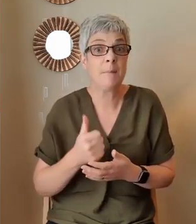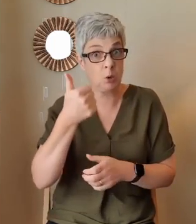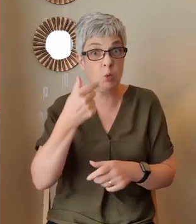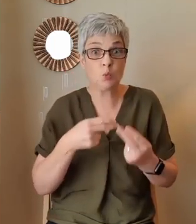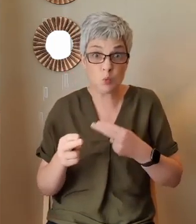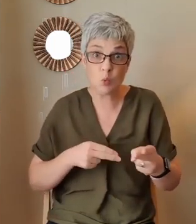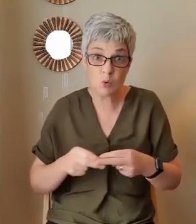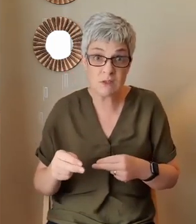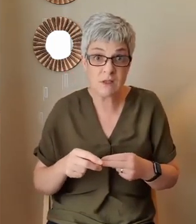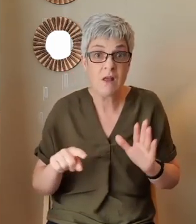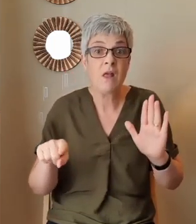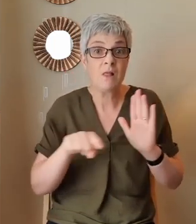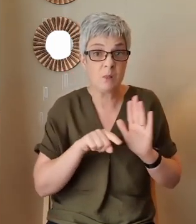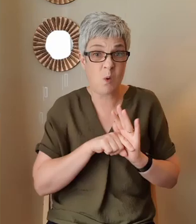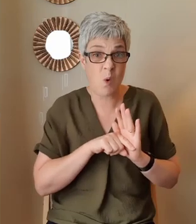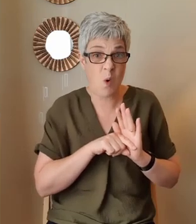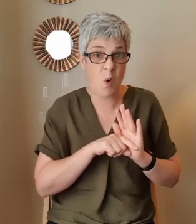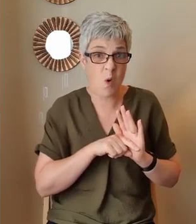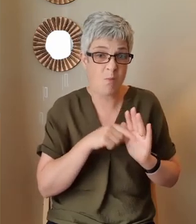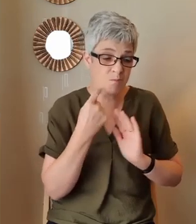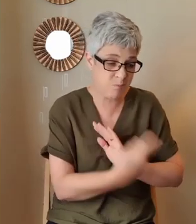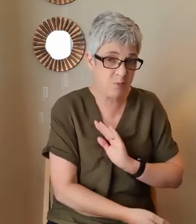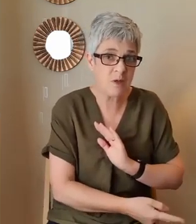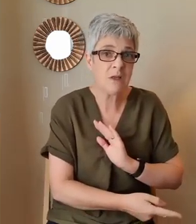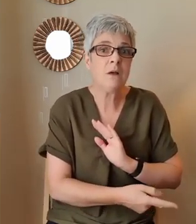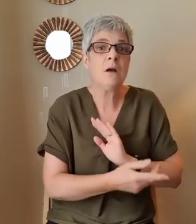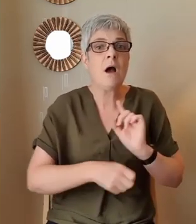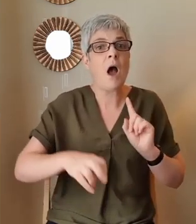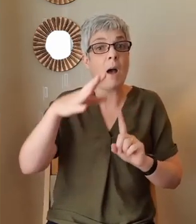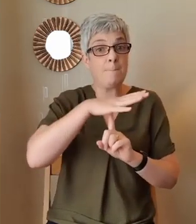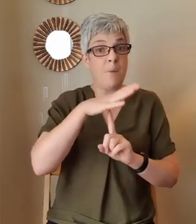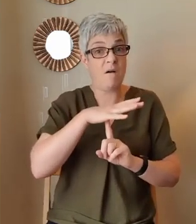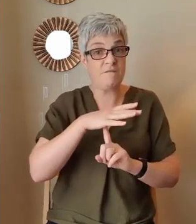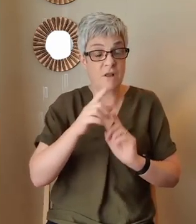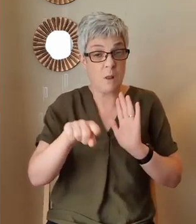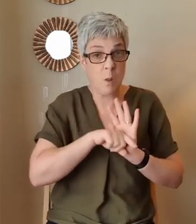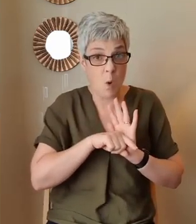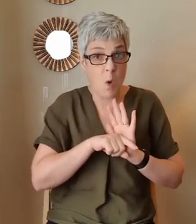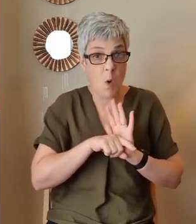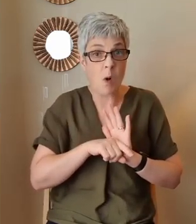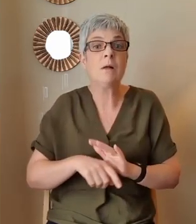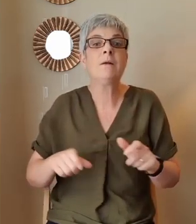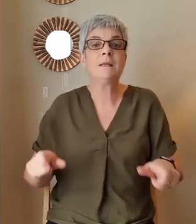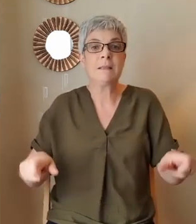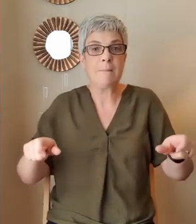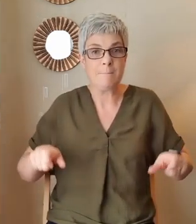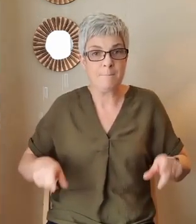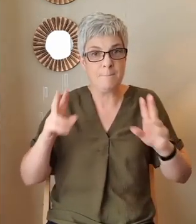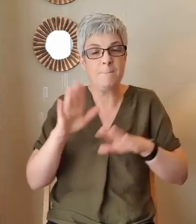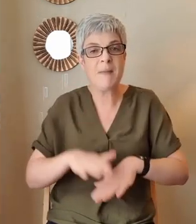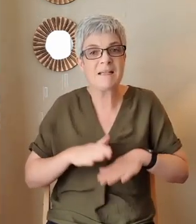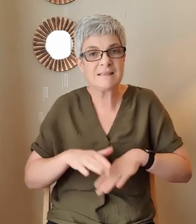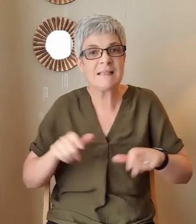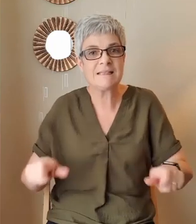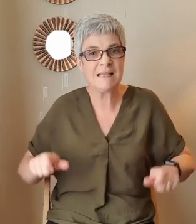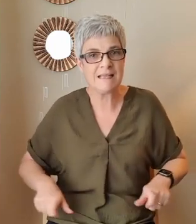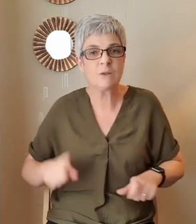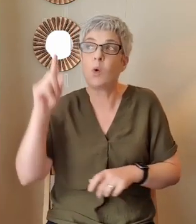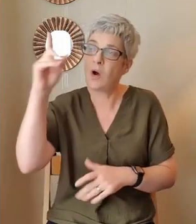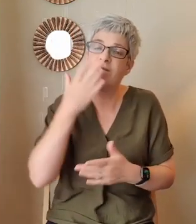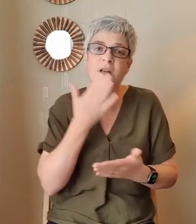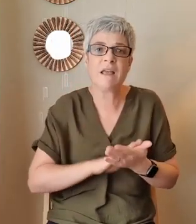But the good news is that though the law condemns him, above the law, there is the mercy seat of God's forgiveness.